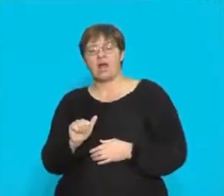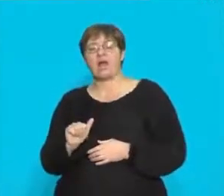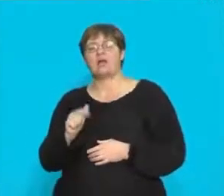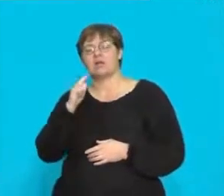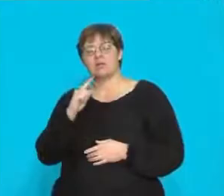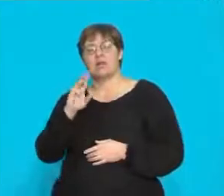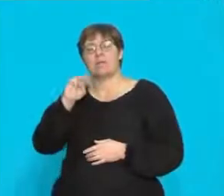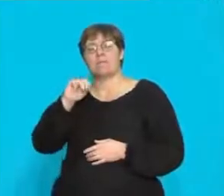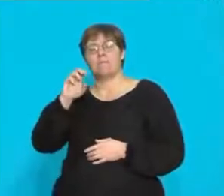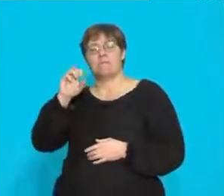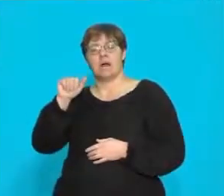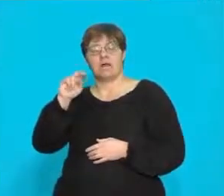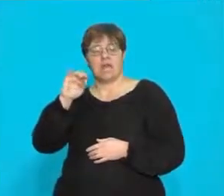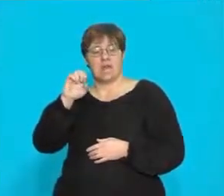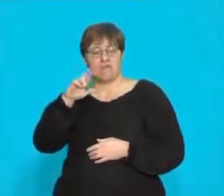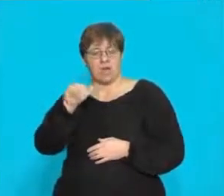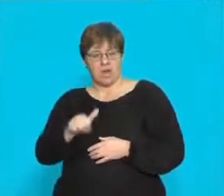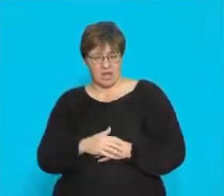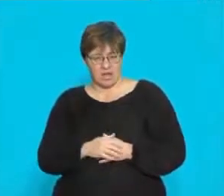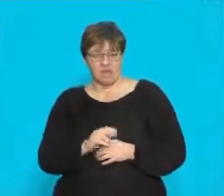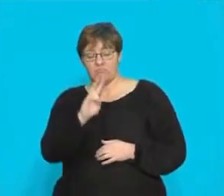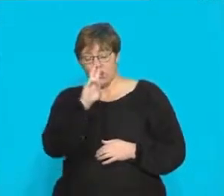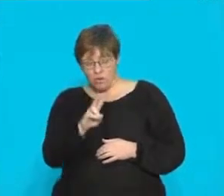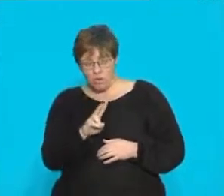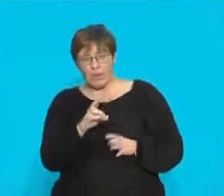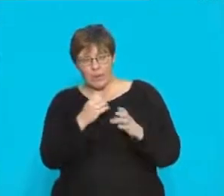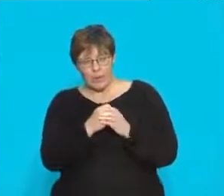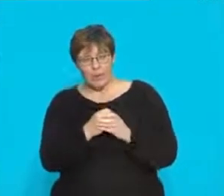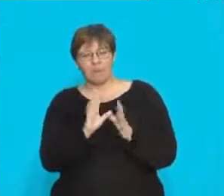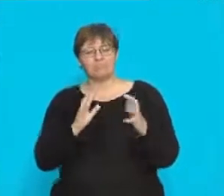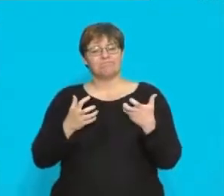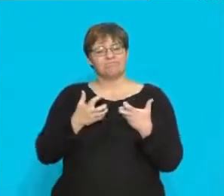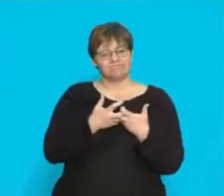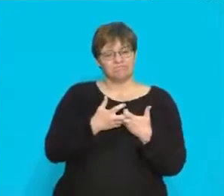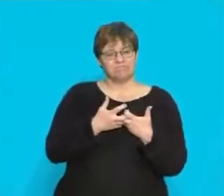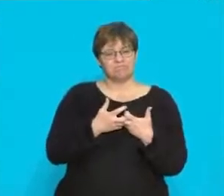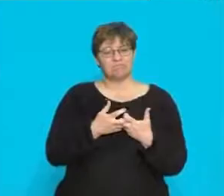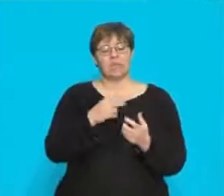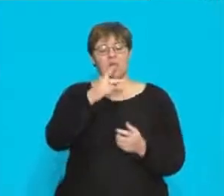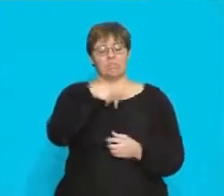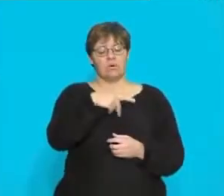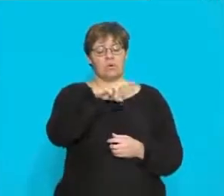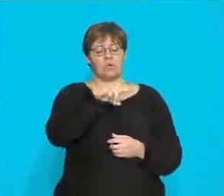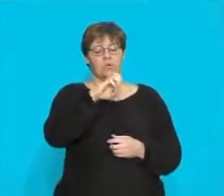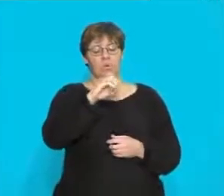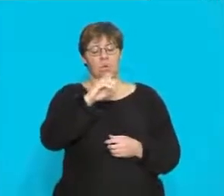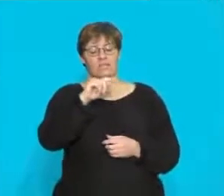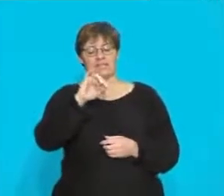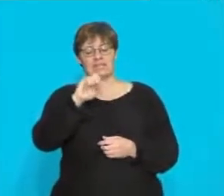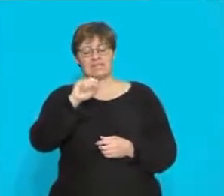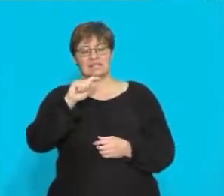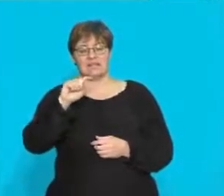belong to the kingdom Monera. Right? We're looking at microorganisms that belong to the kingdom